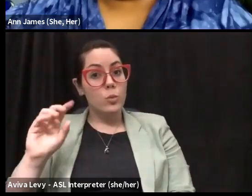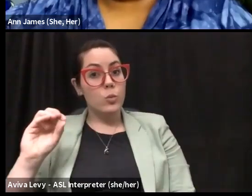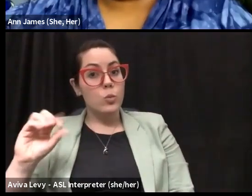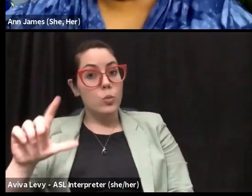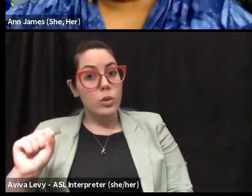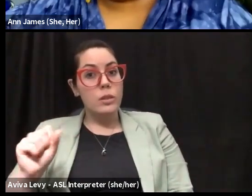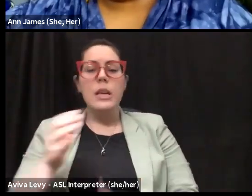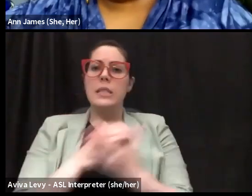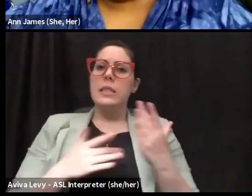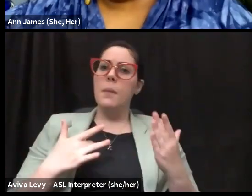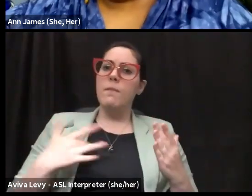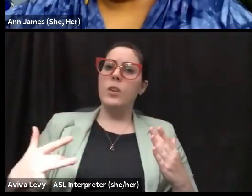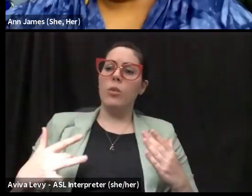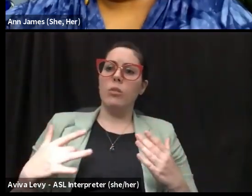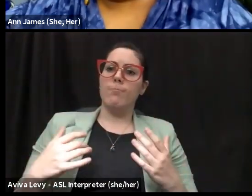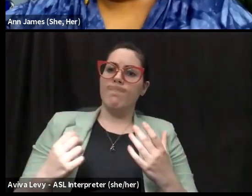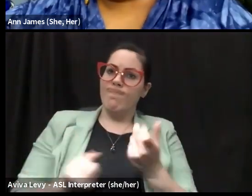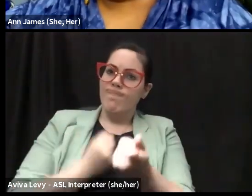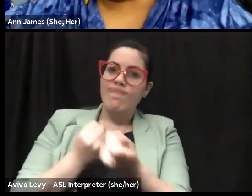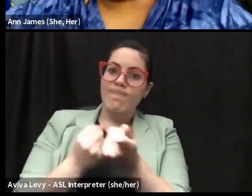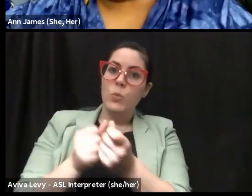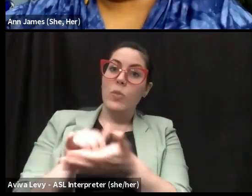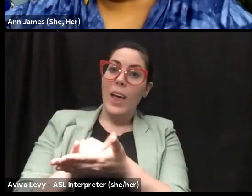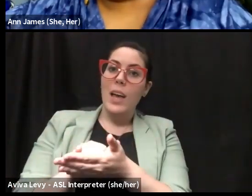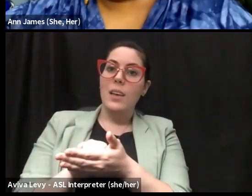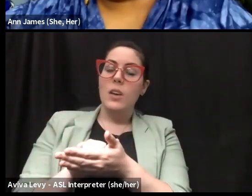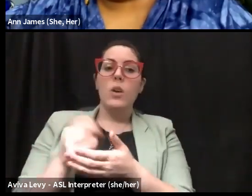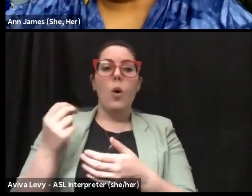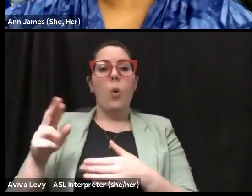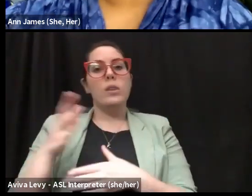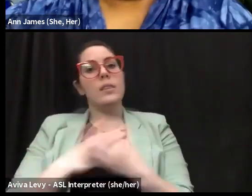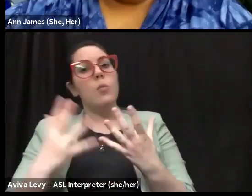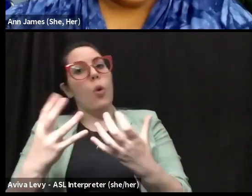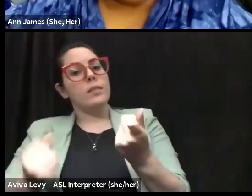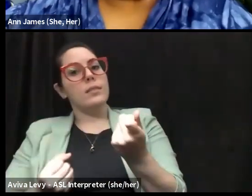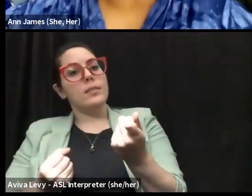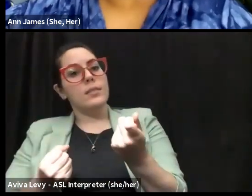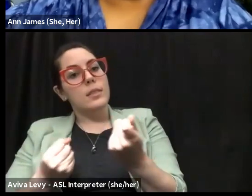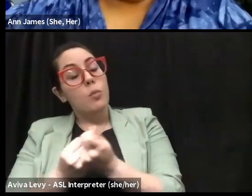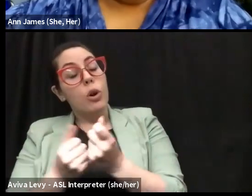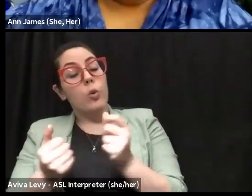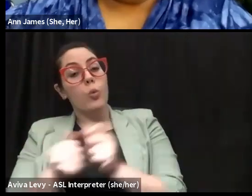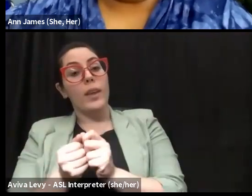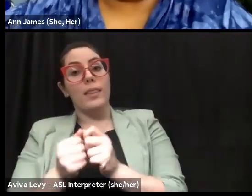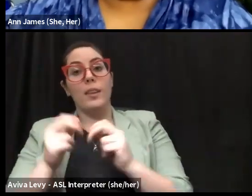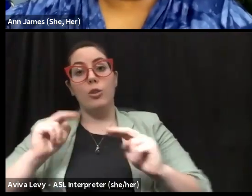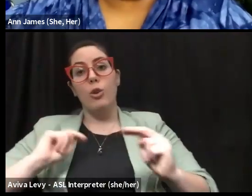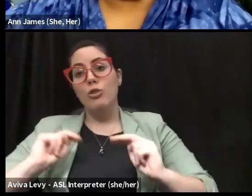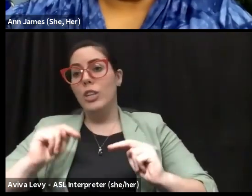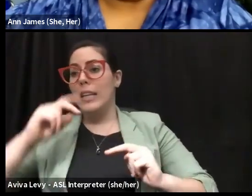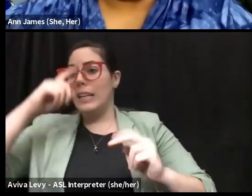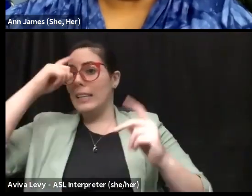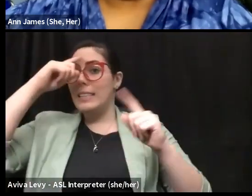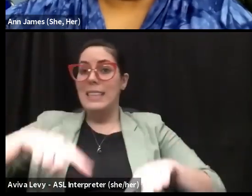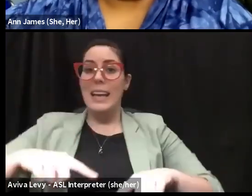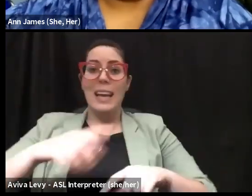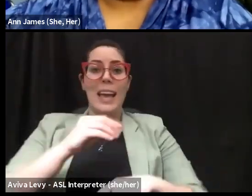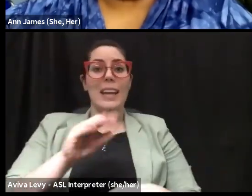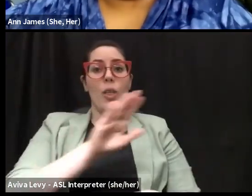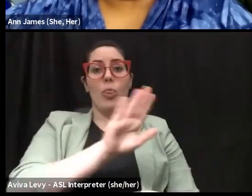want support with negotiation and consent and actors' needs. Those are kind of two different skills that